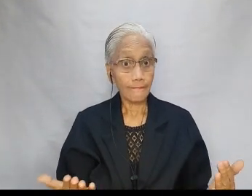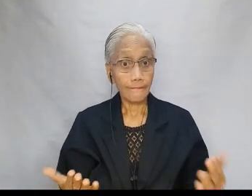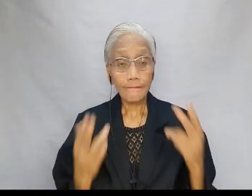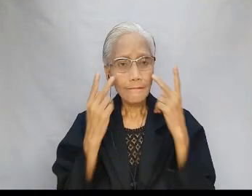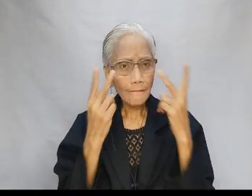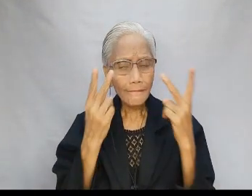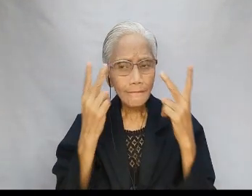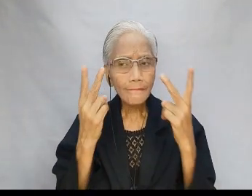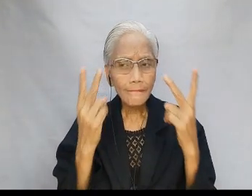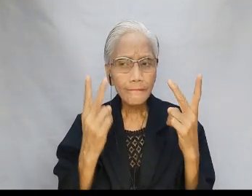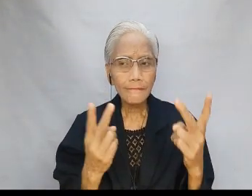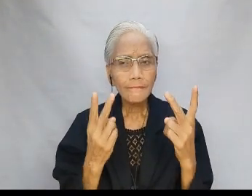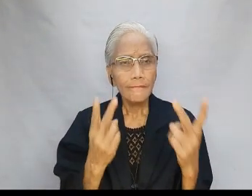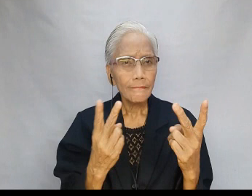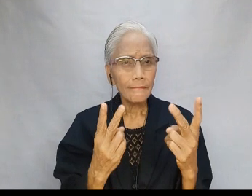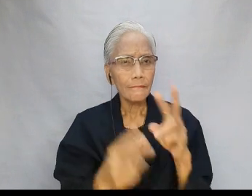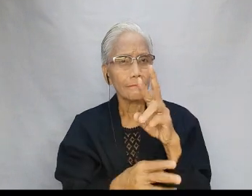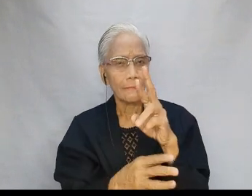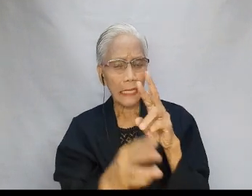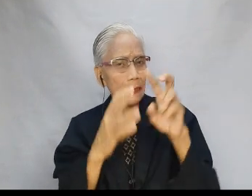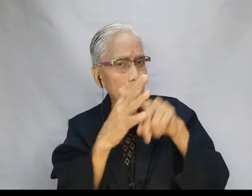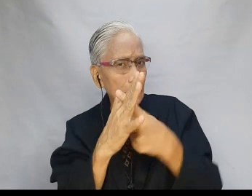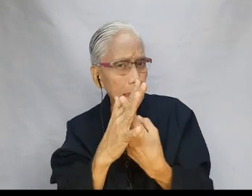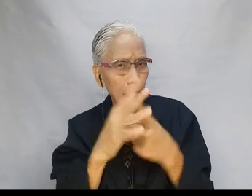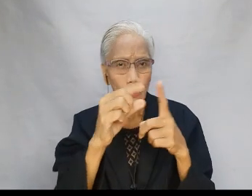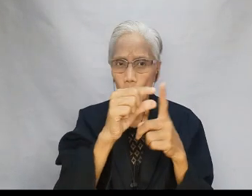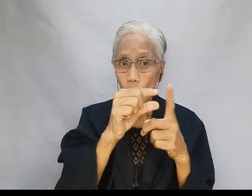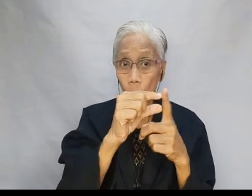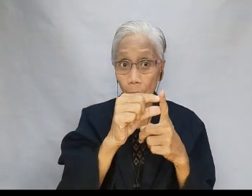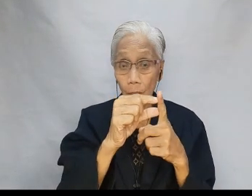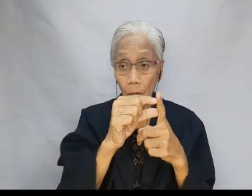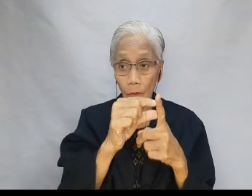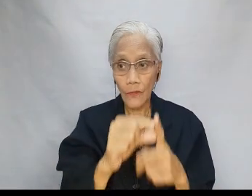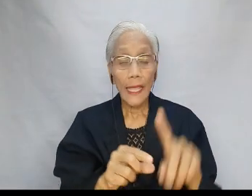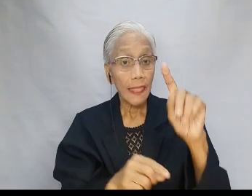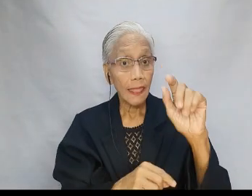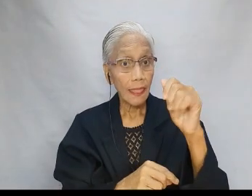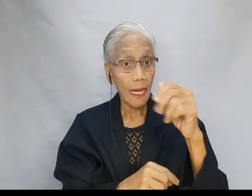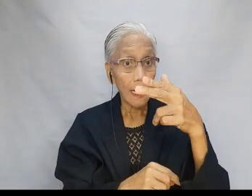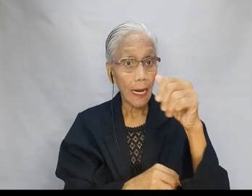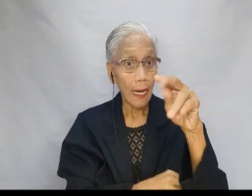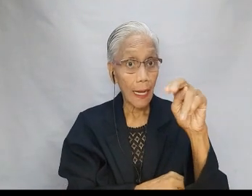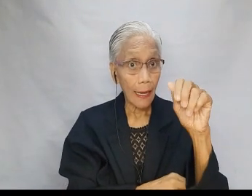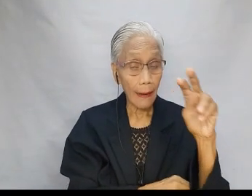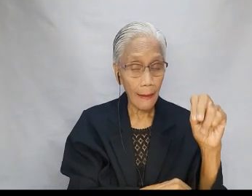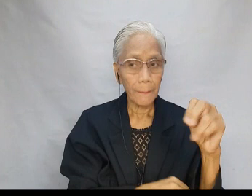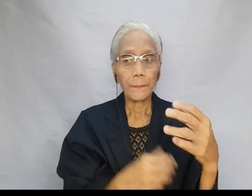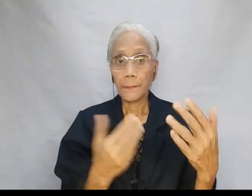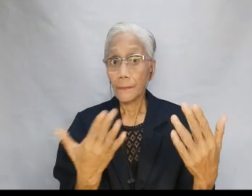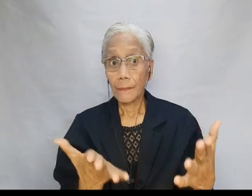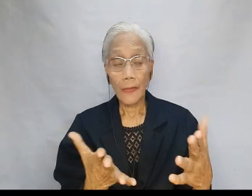Now, let us look at the root word of tahanan. The root word is tahan.